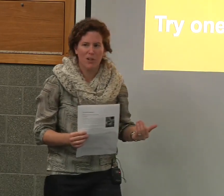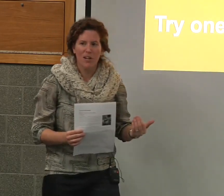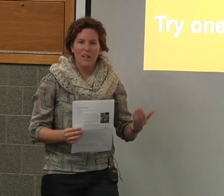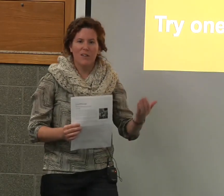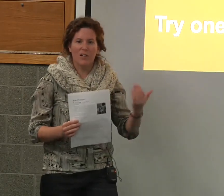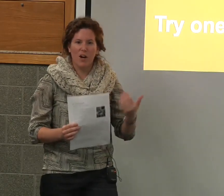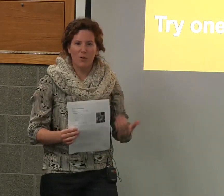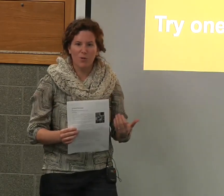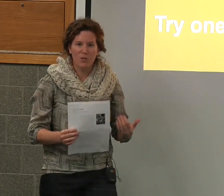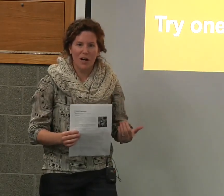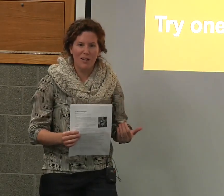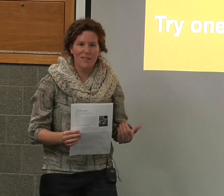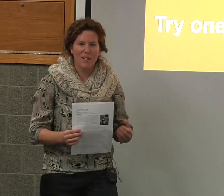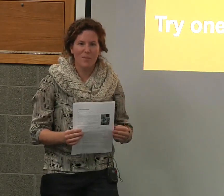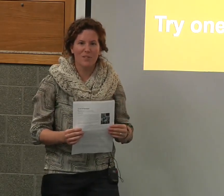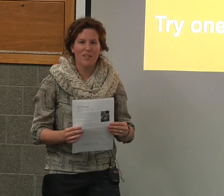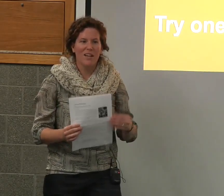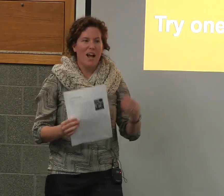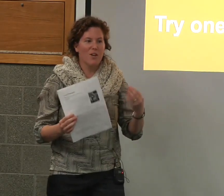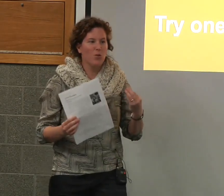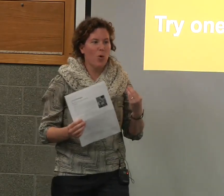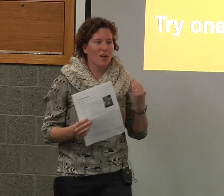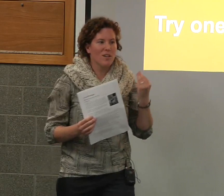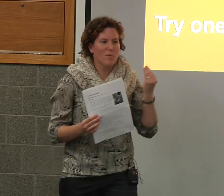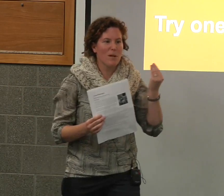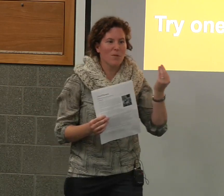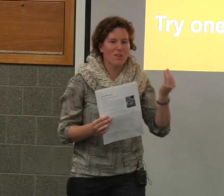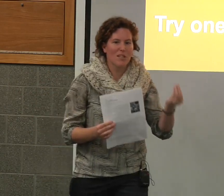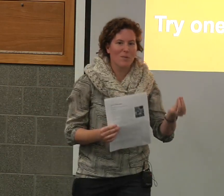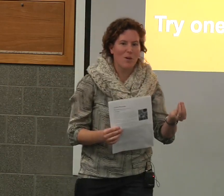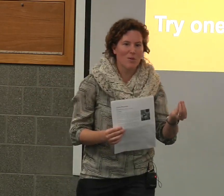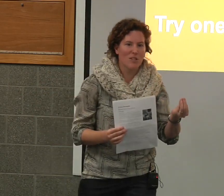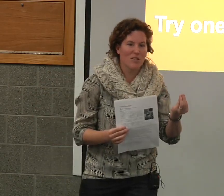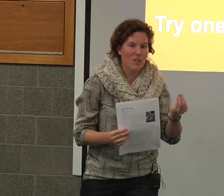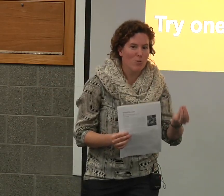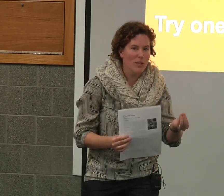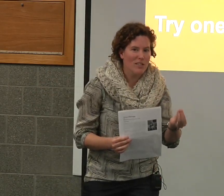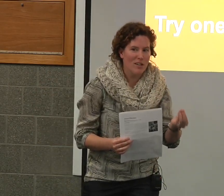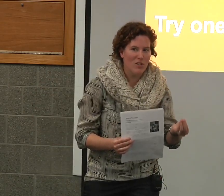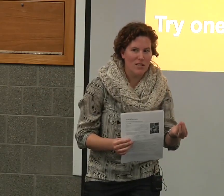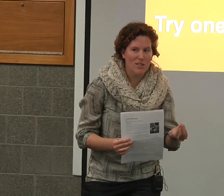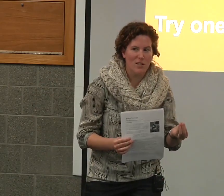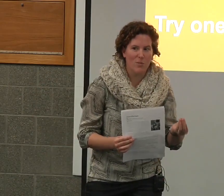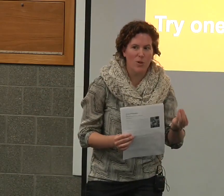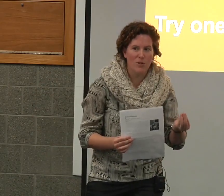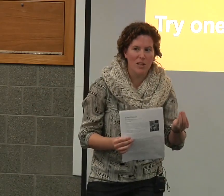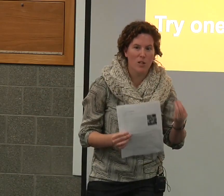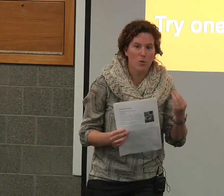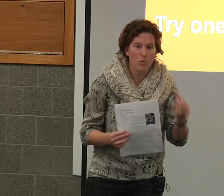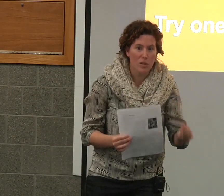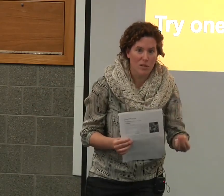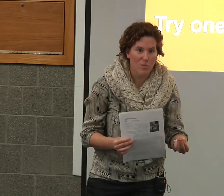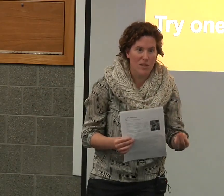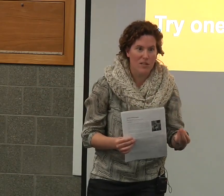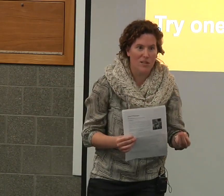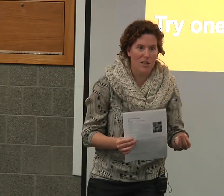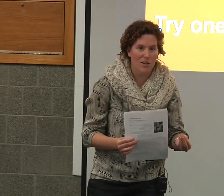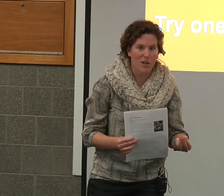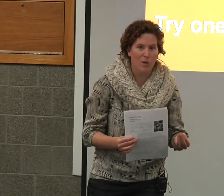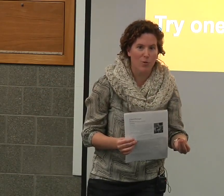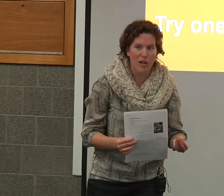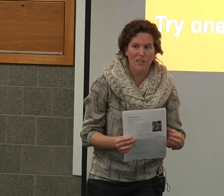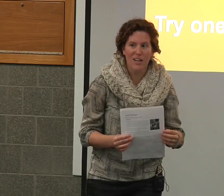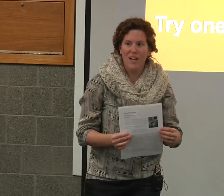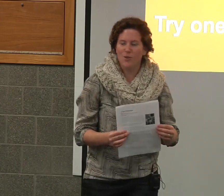textbook chapter that covered those concepts and you wanted them to be able to think about, did they really digest them? Could they use them